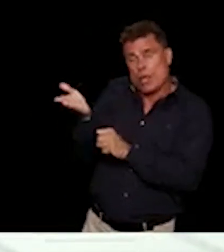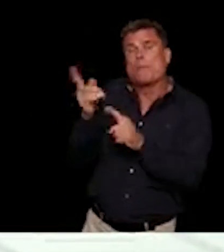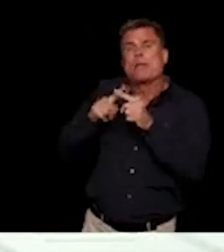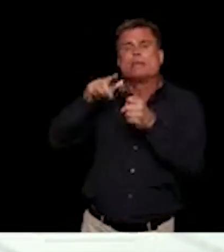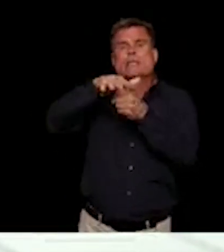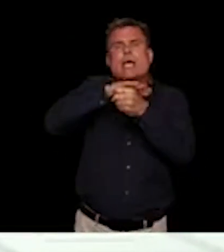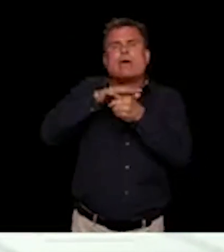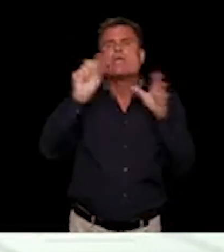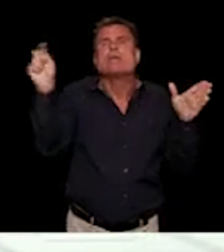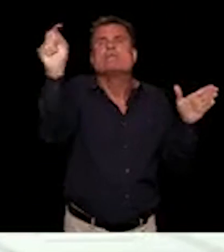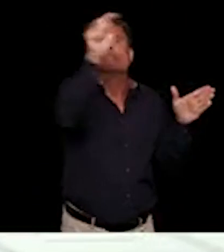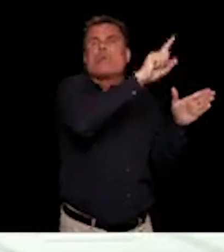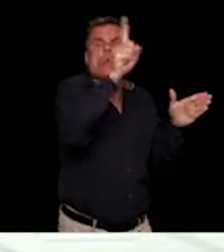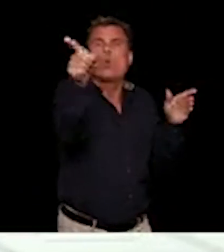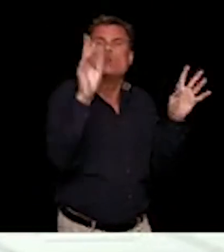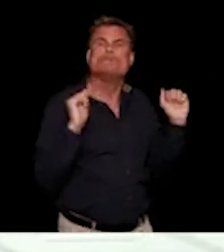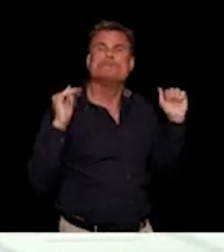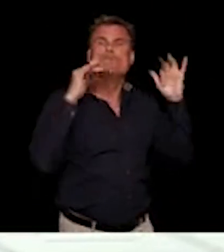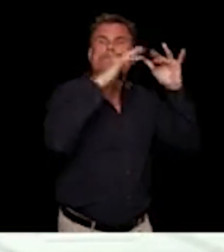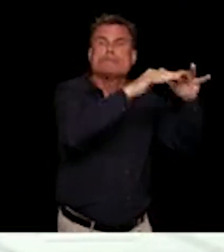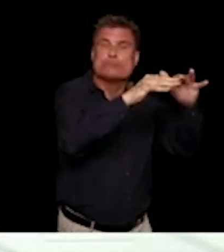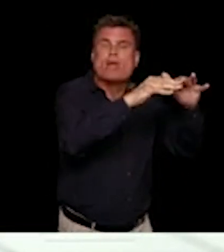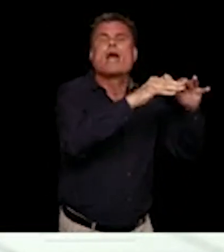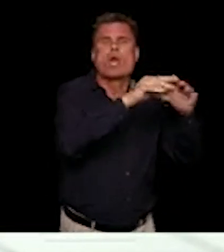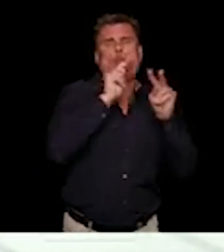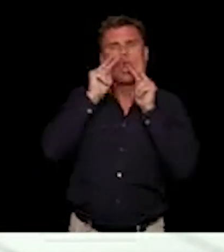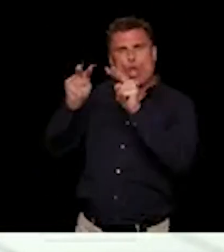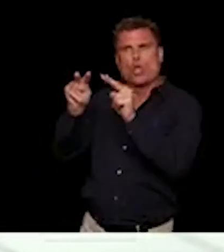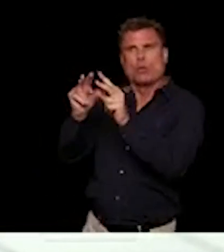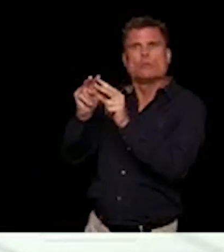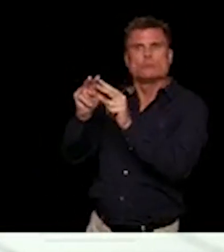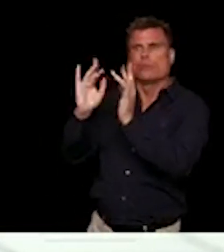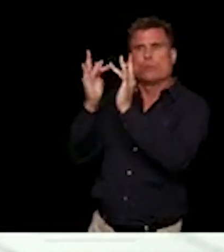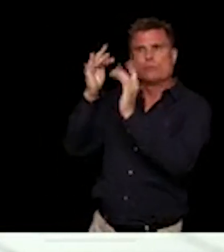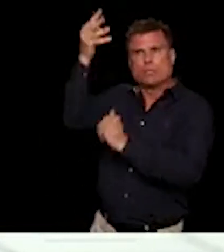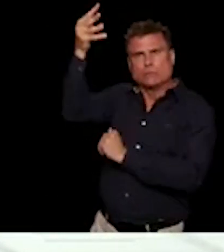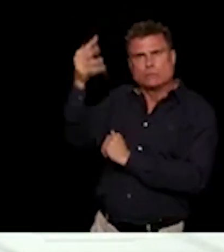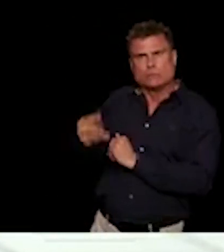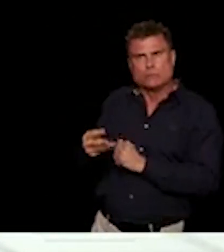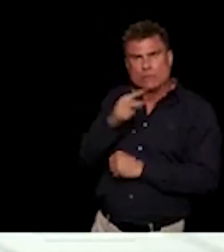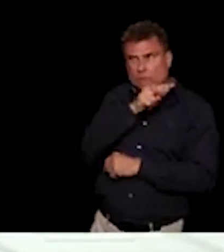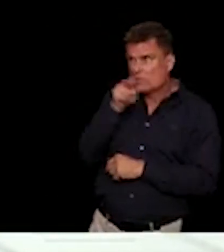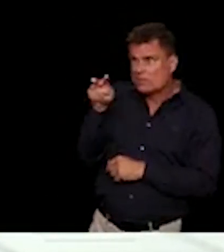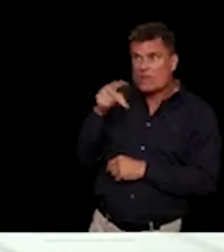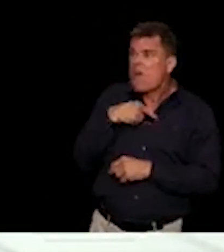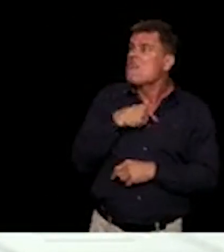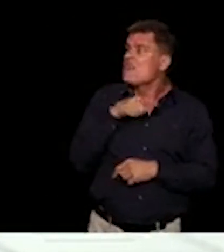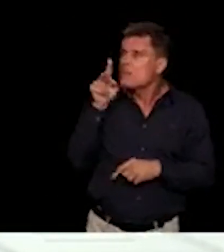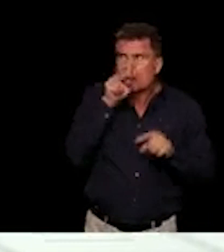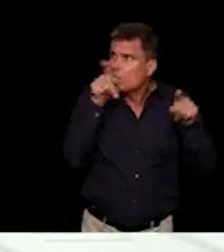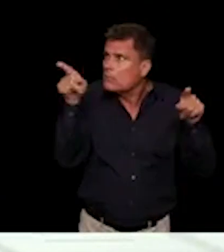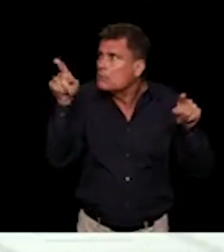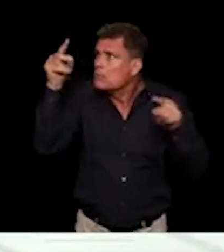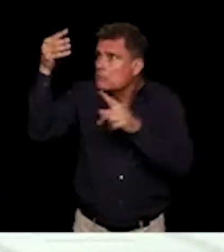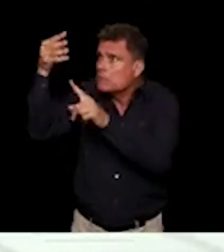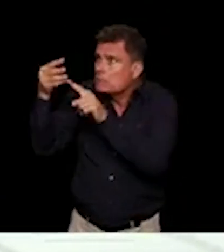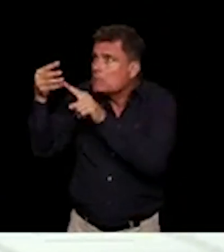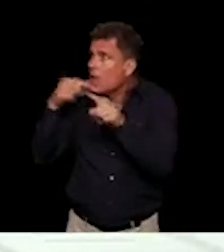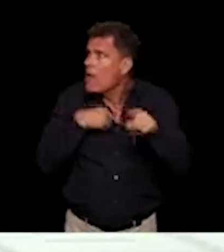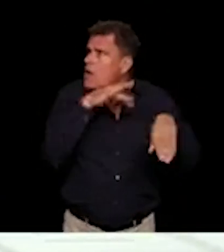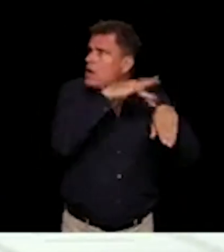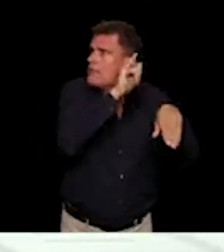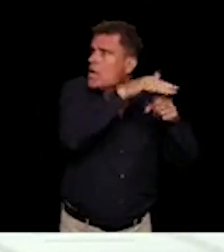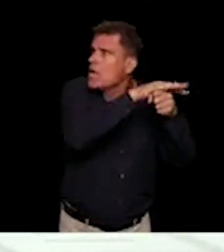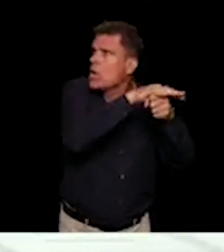Time Canada event in Deadwood, Alberta from July 30th to August the 2nd. If you attended the event, you're asked